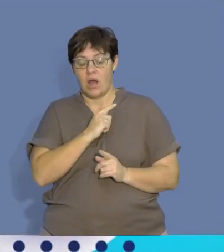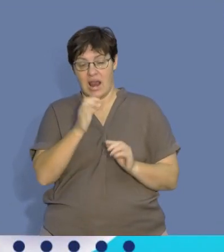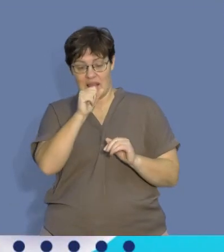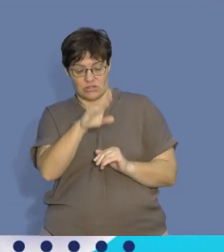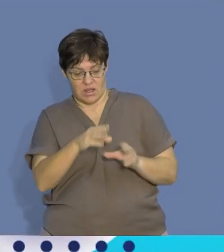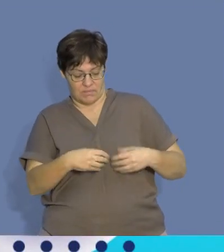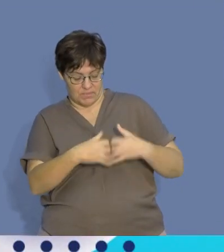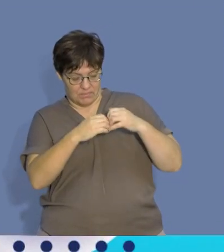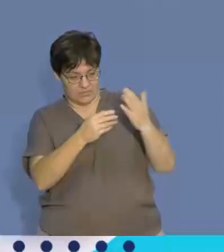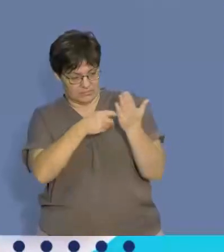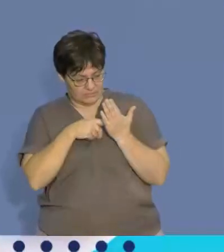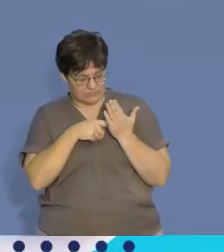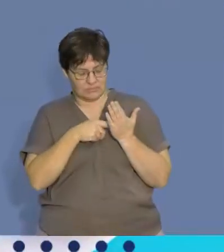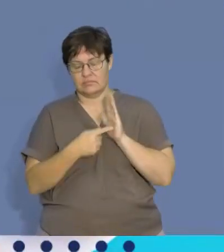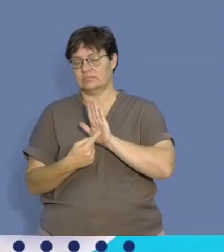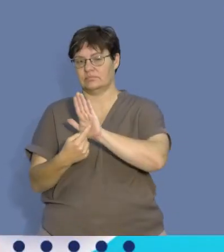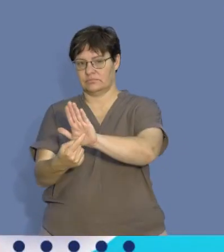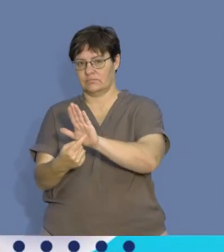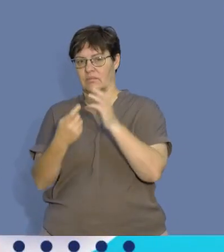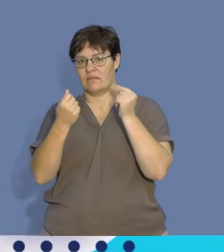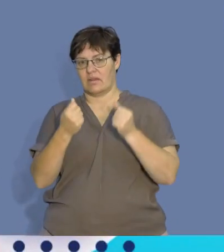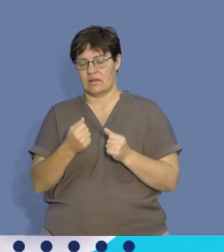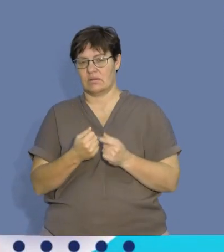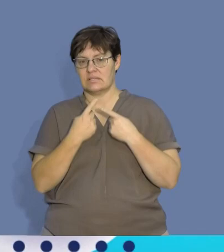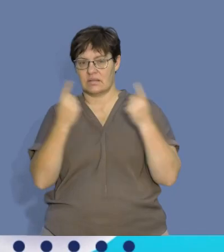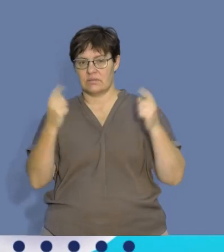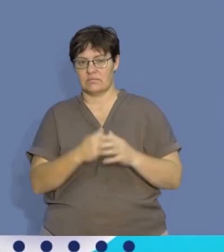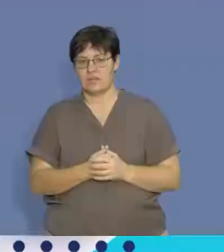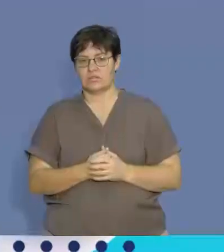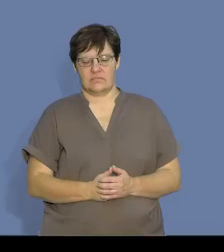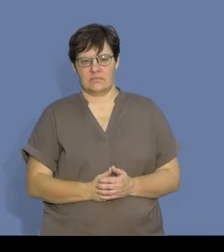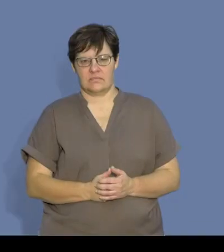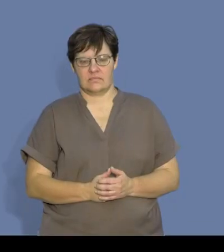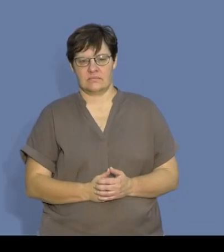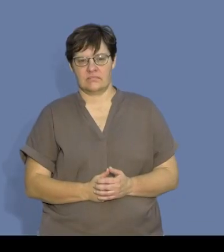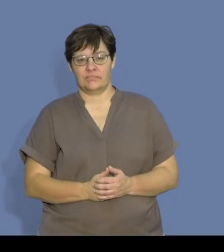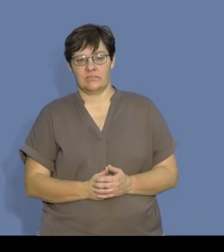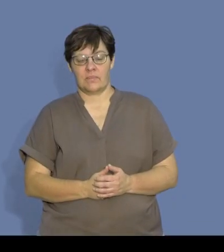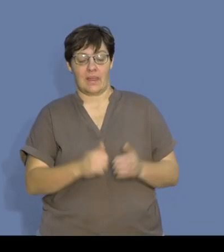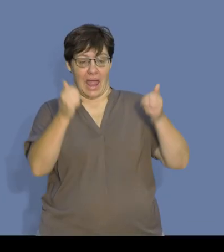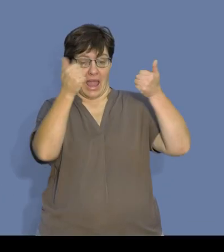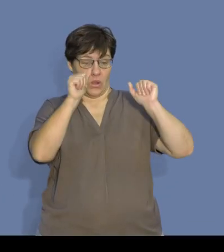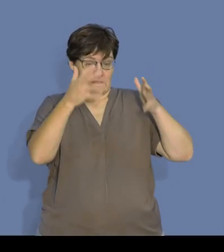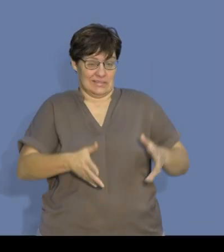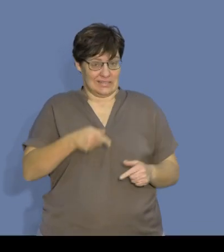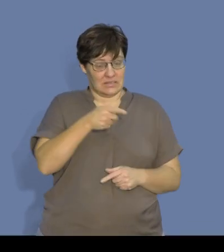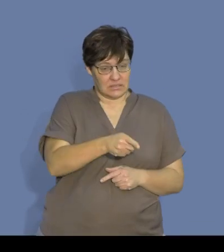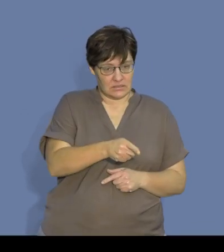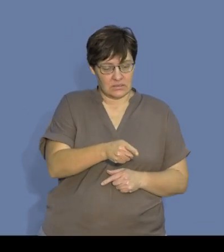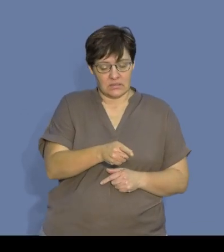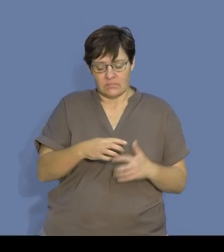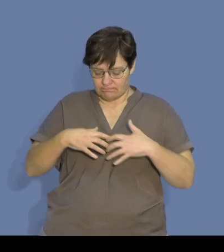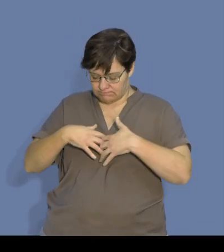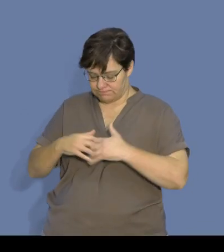now present the ledgers in the form of financial statements. The accountant will draw